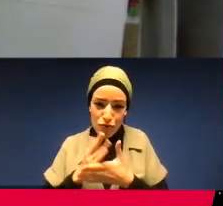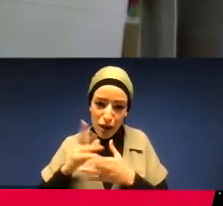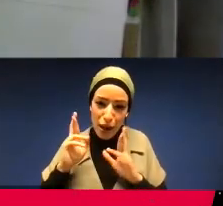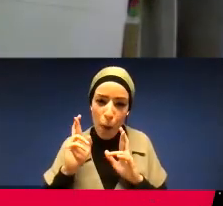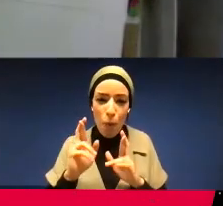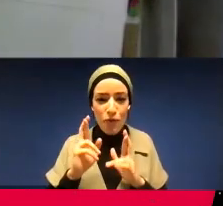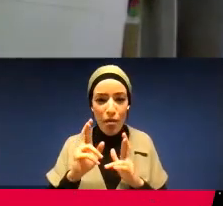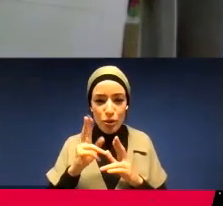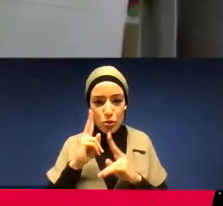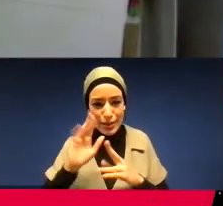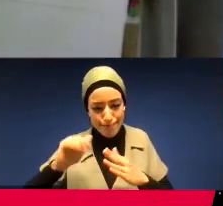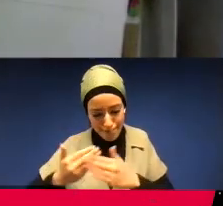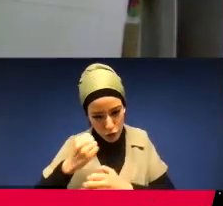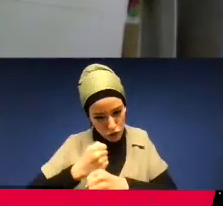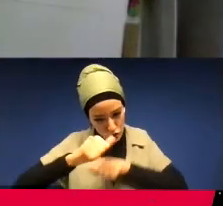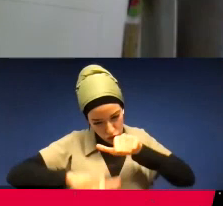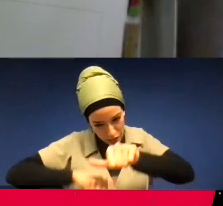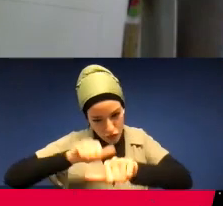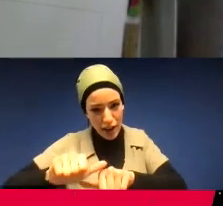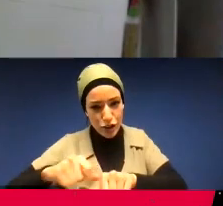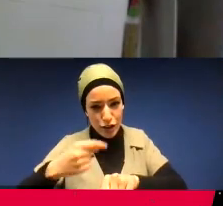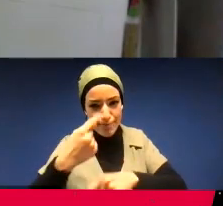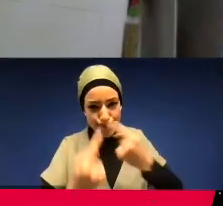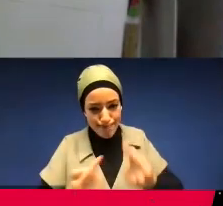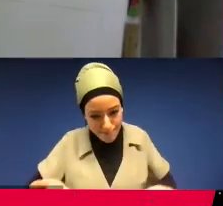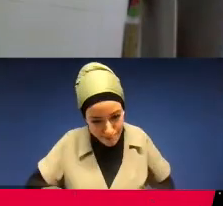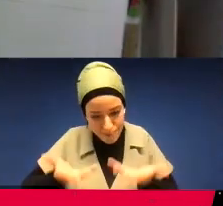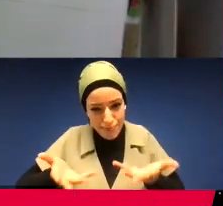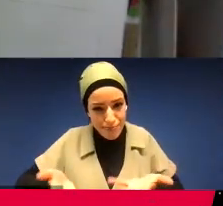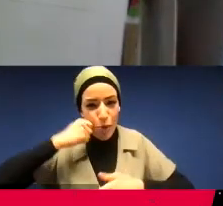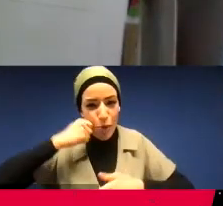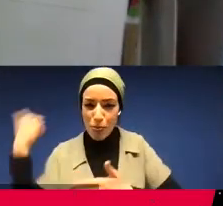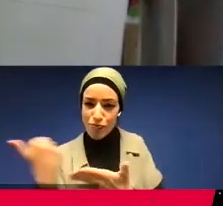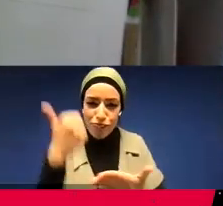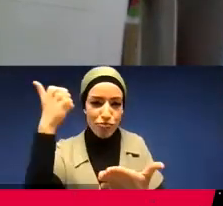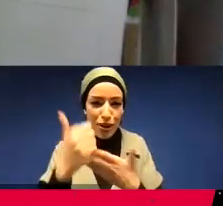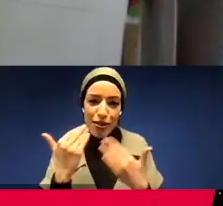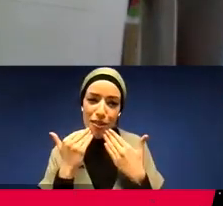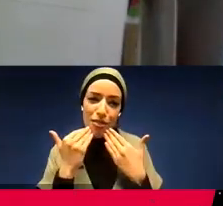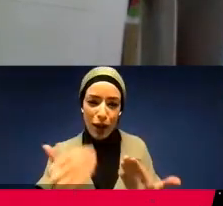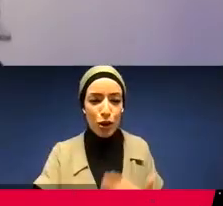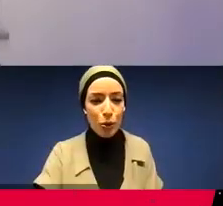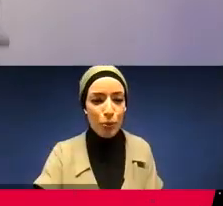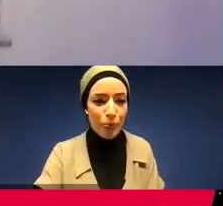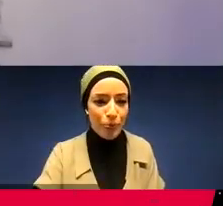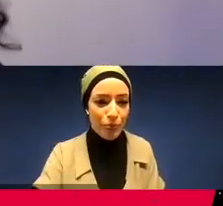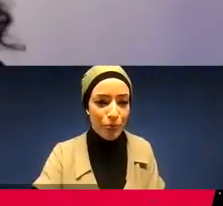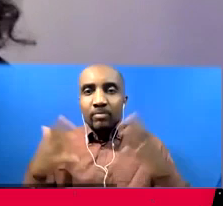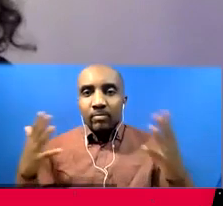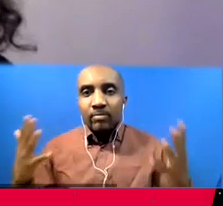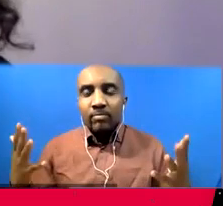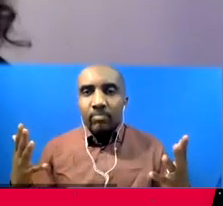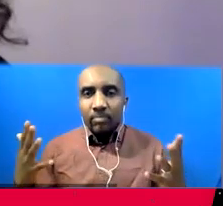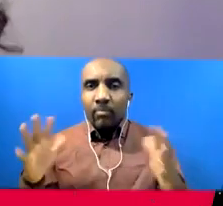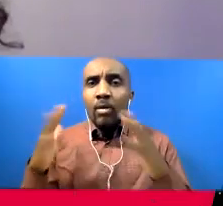the new generation is pretty much seems to be quite awesome. So thank you. No, I mean, thank you.